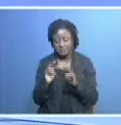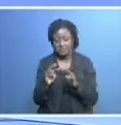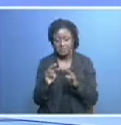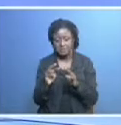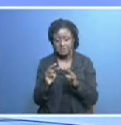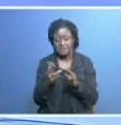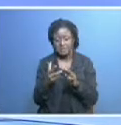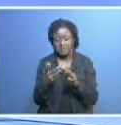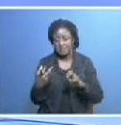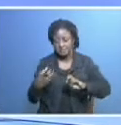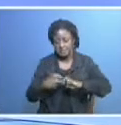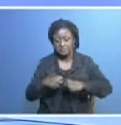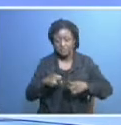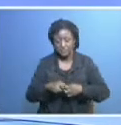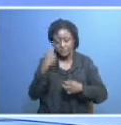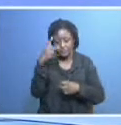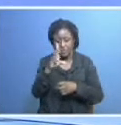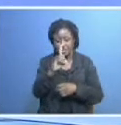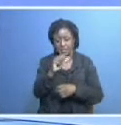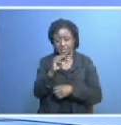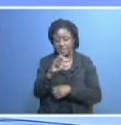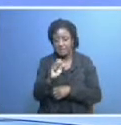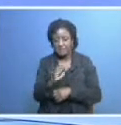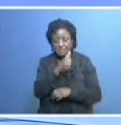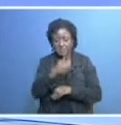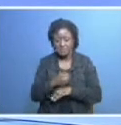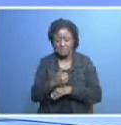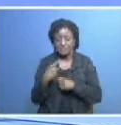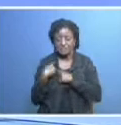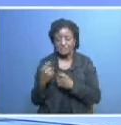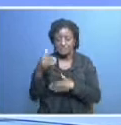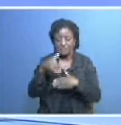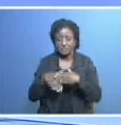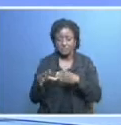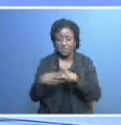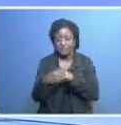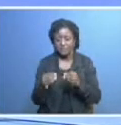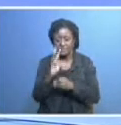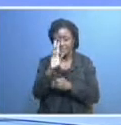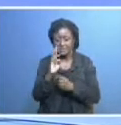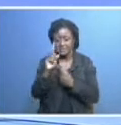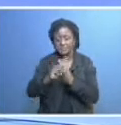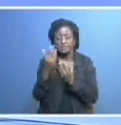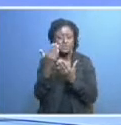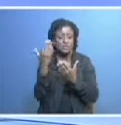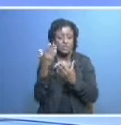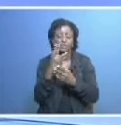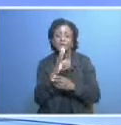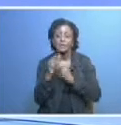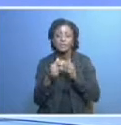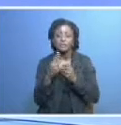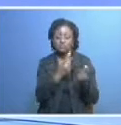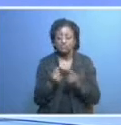It's been a bone of contention for the Davis administration since assuming office 6 months ago. We're talking about the travel health